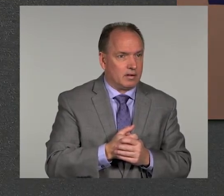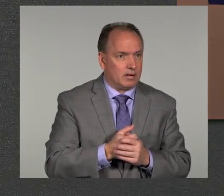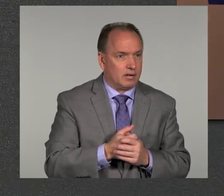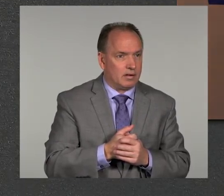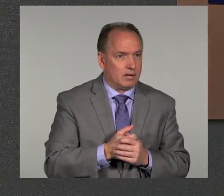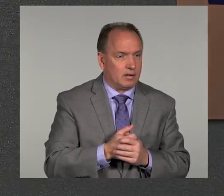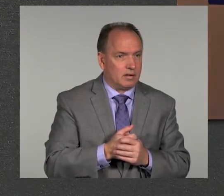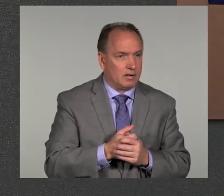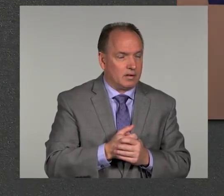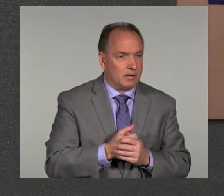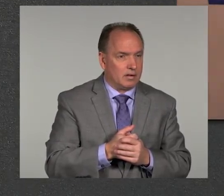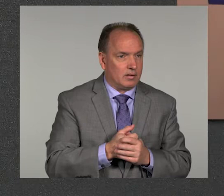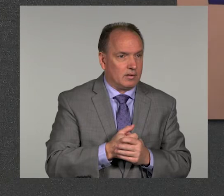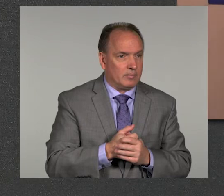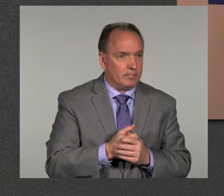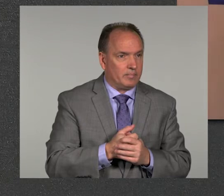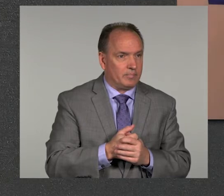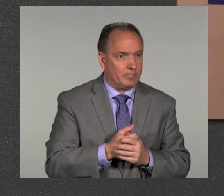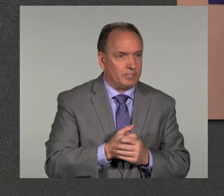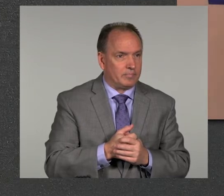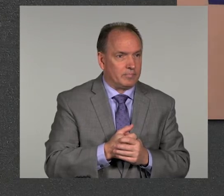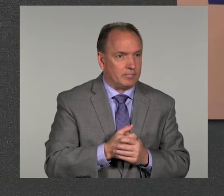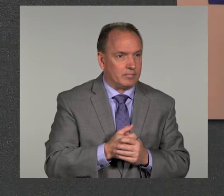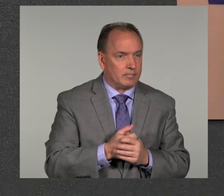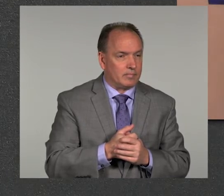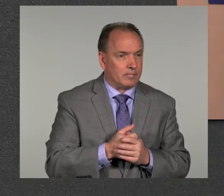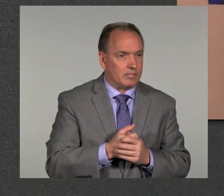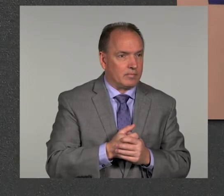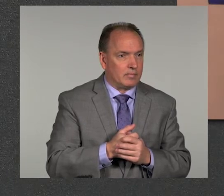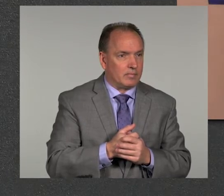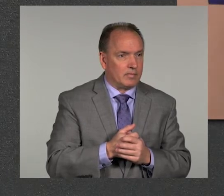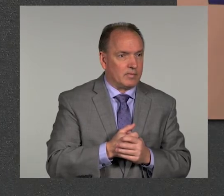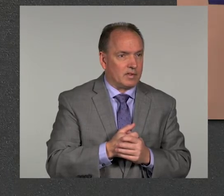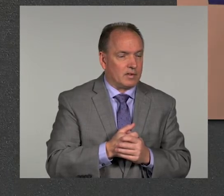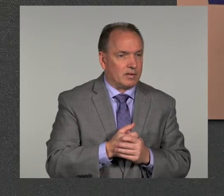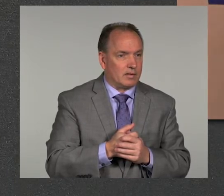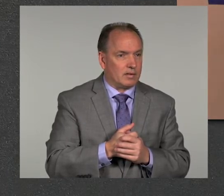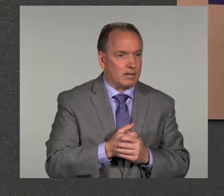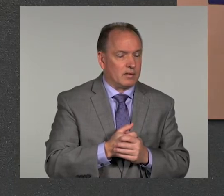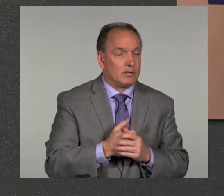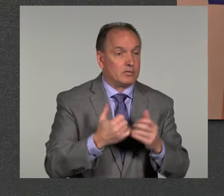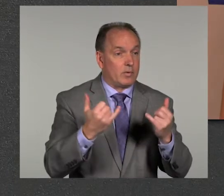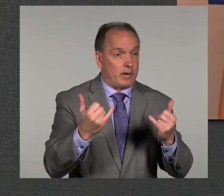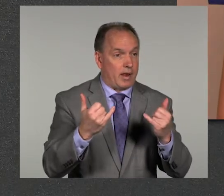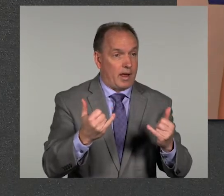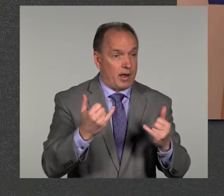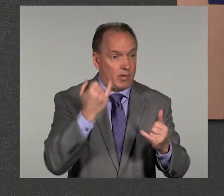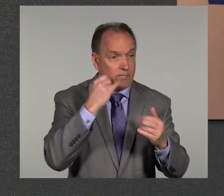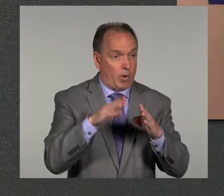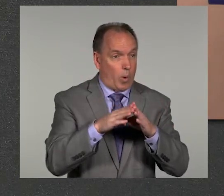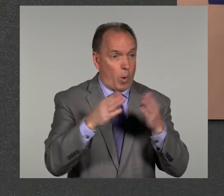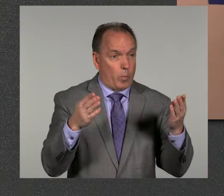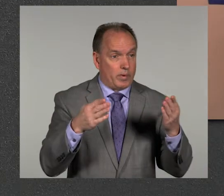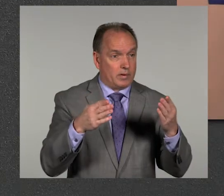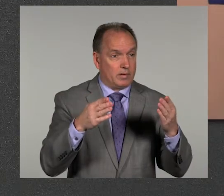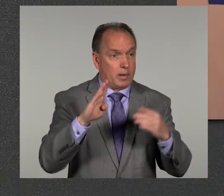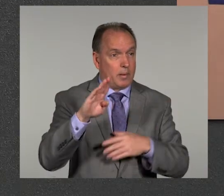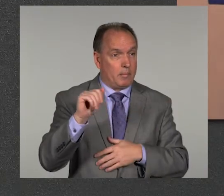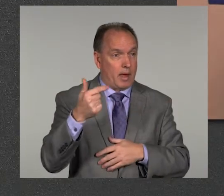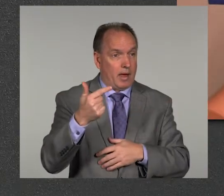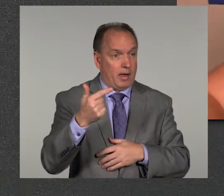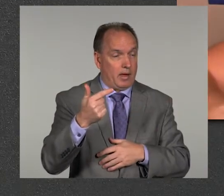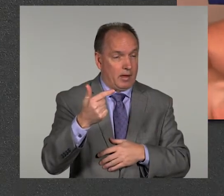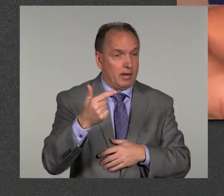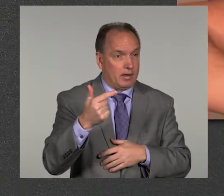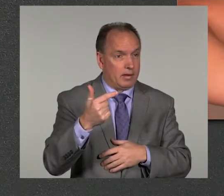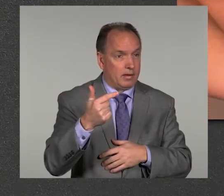part straight across. All right, so I'm gonna do it on both sides. And now if I open